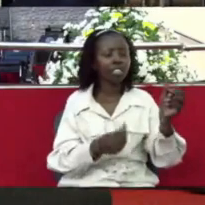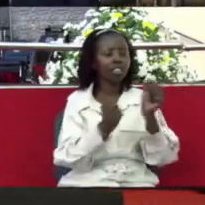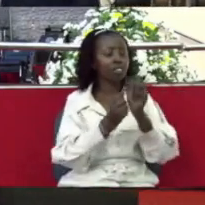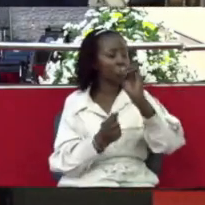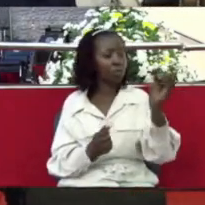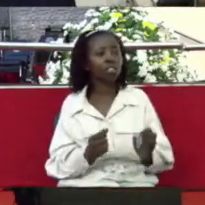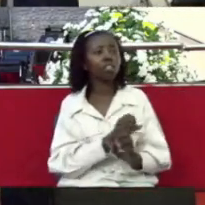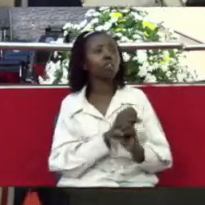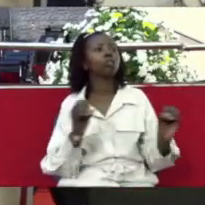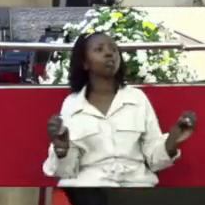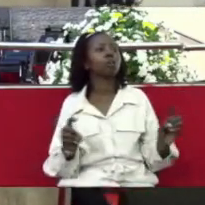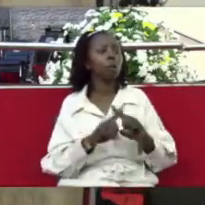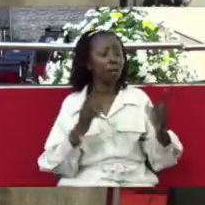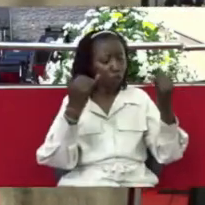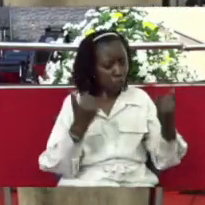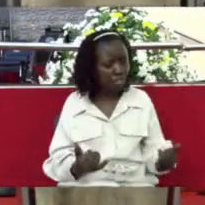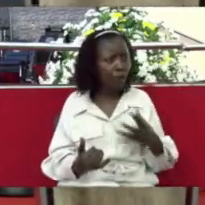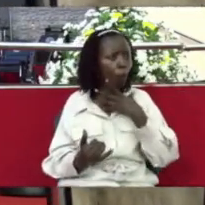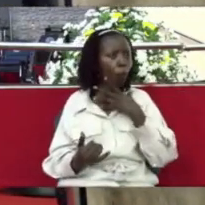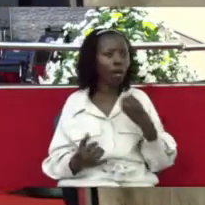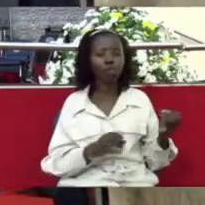And we are done with this today.